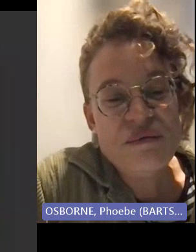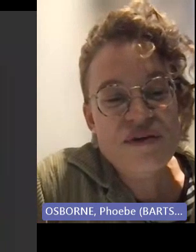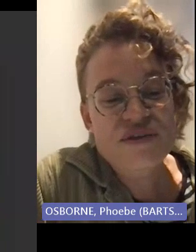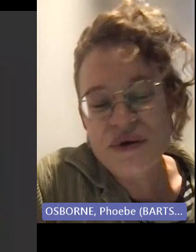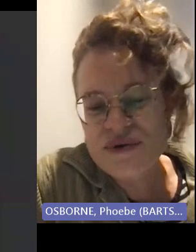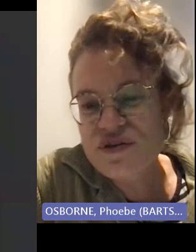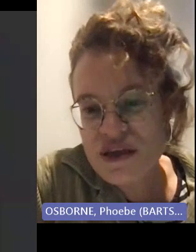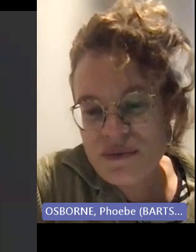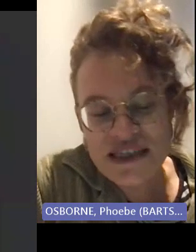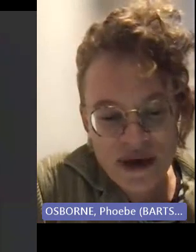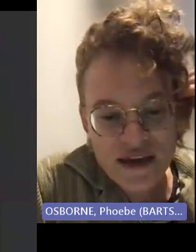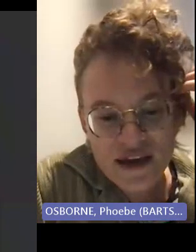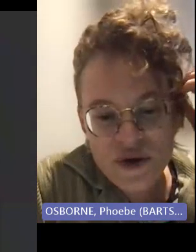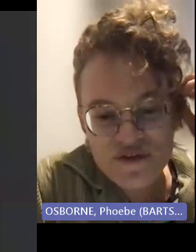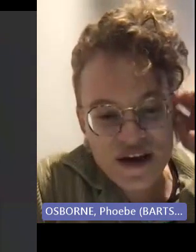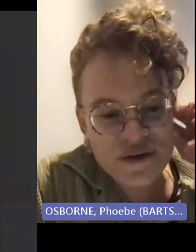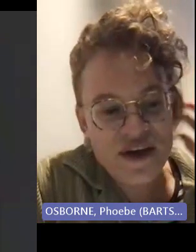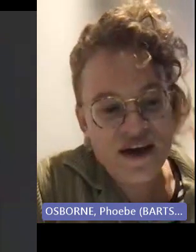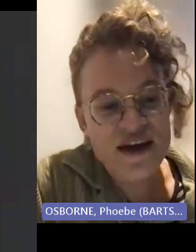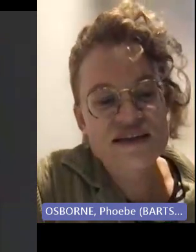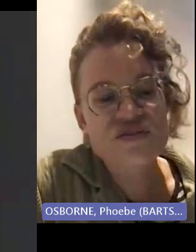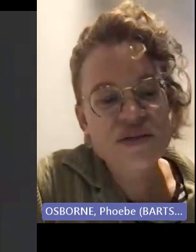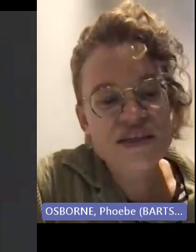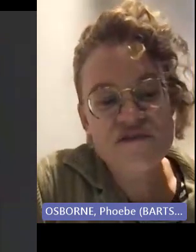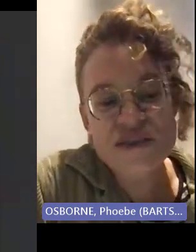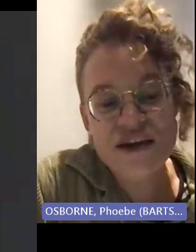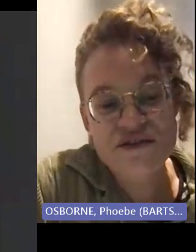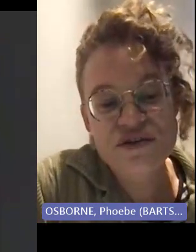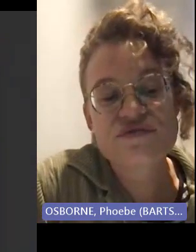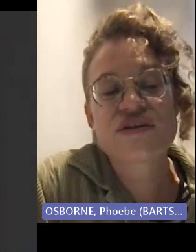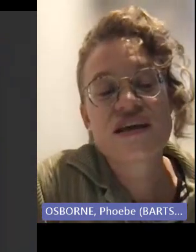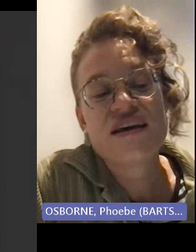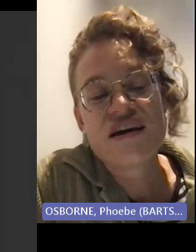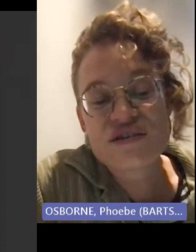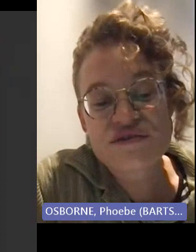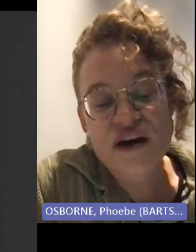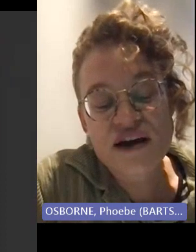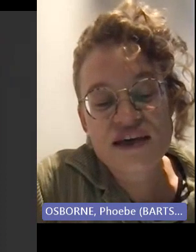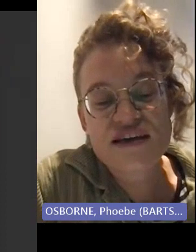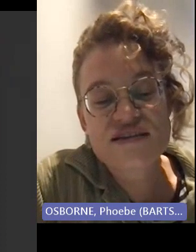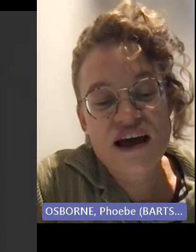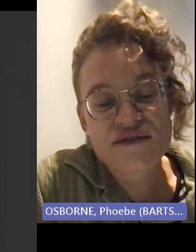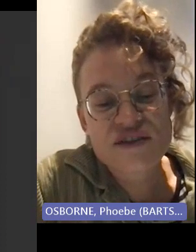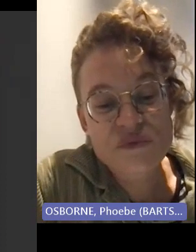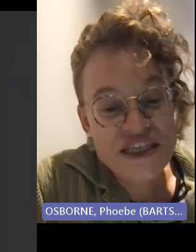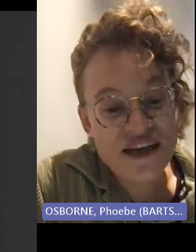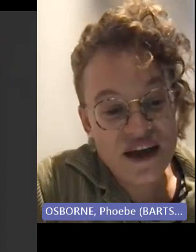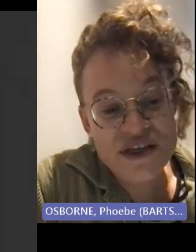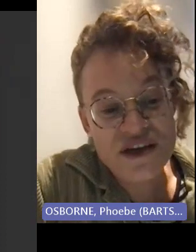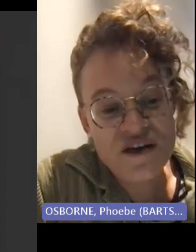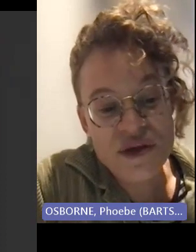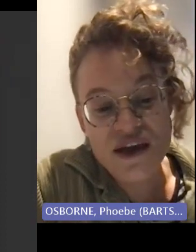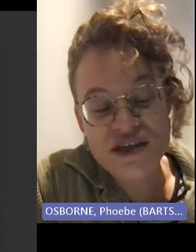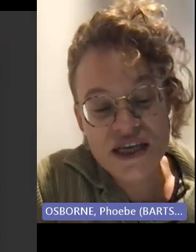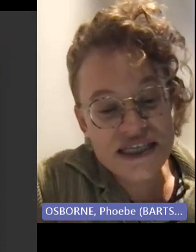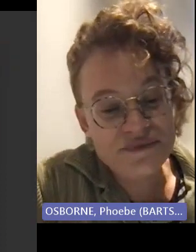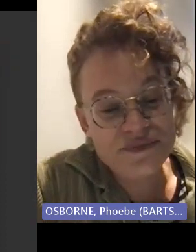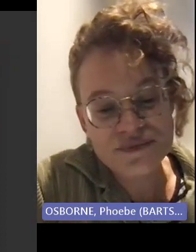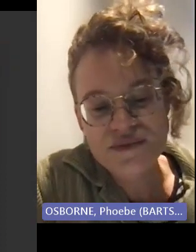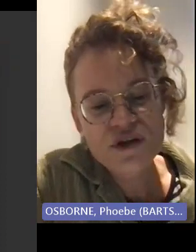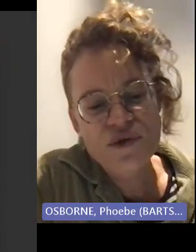app, it was during the pandemic, and we found that at least 25% of children under 5 years have speech and language